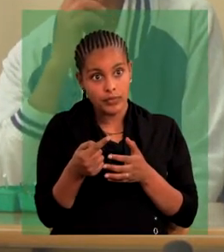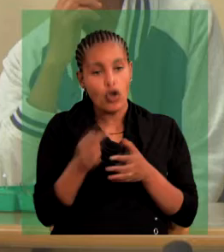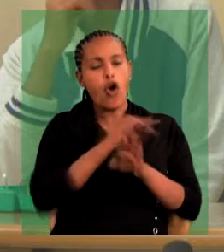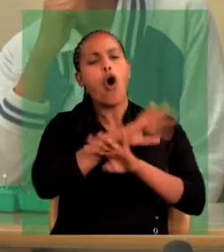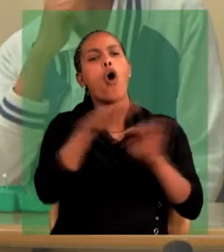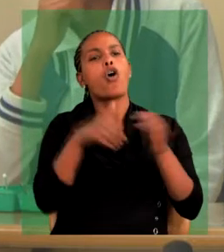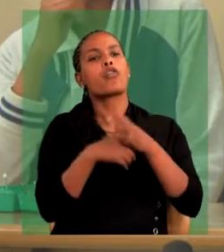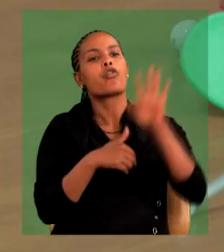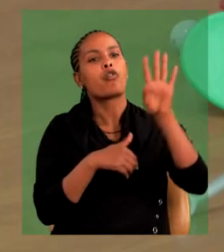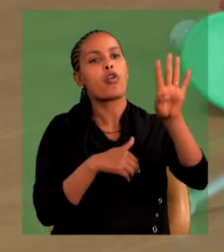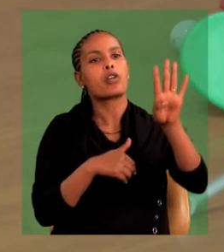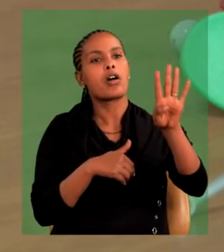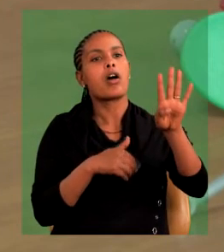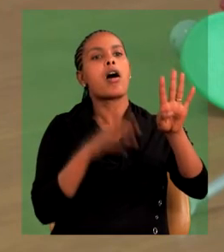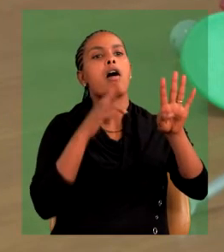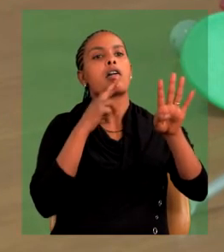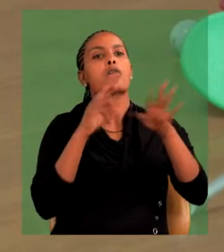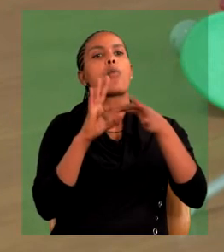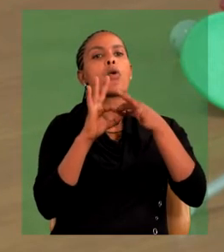all four are bonding.